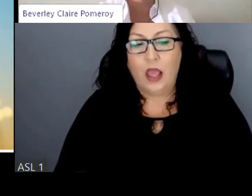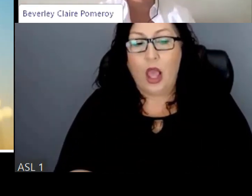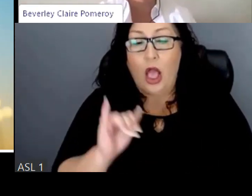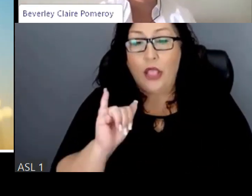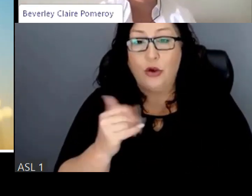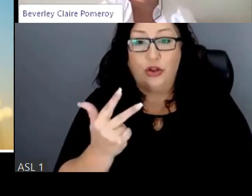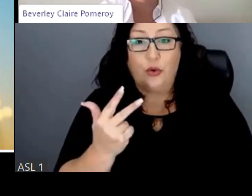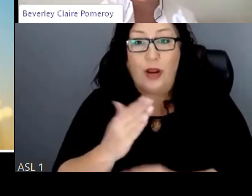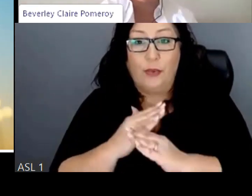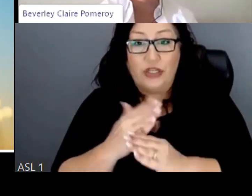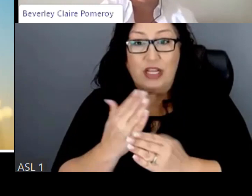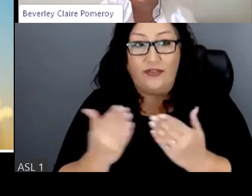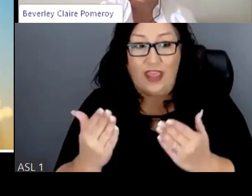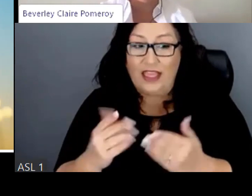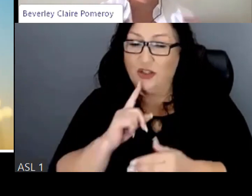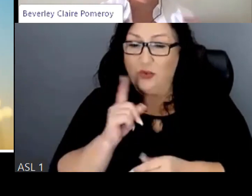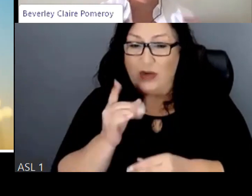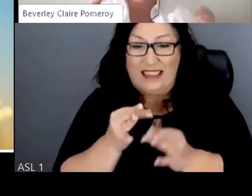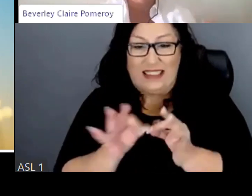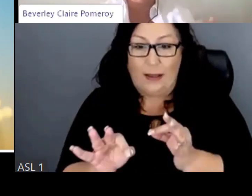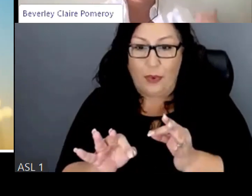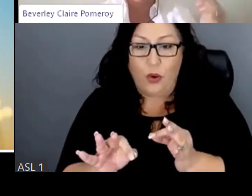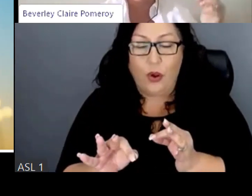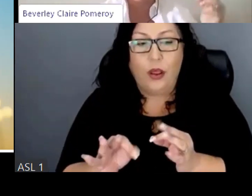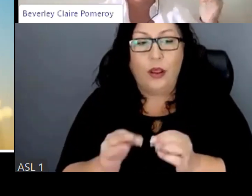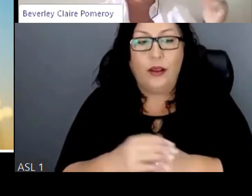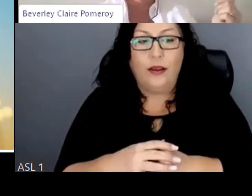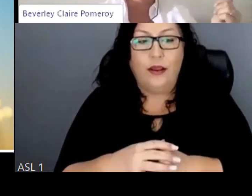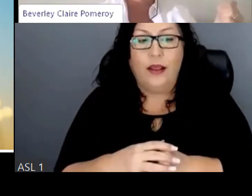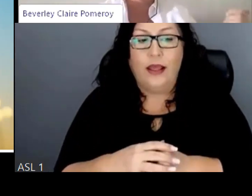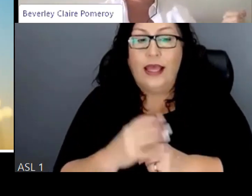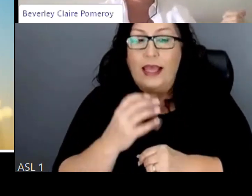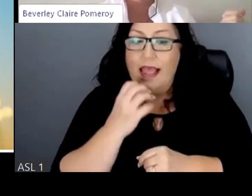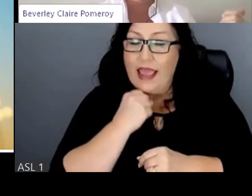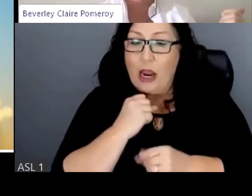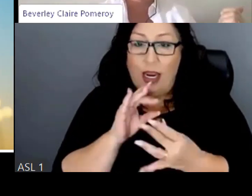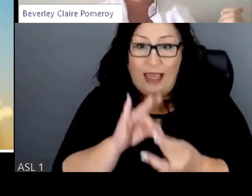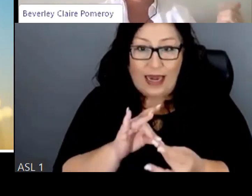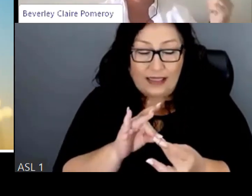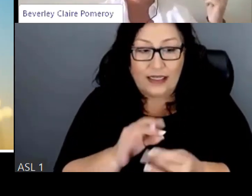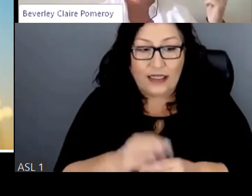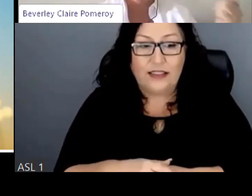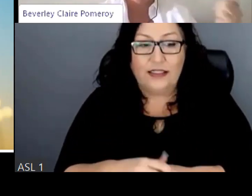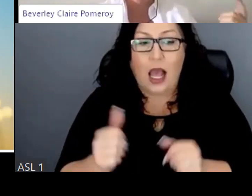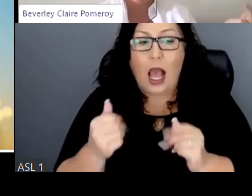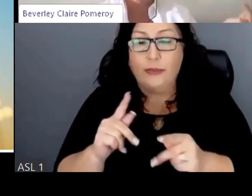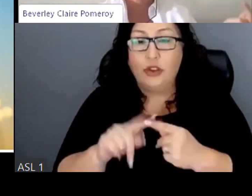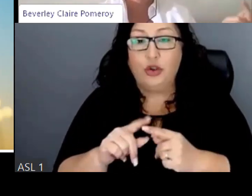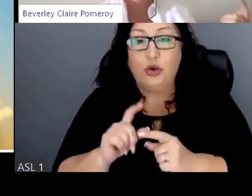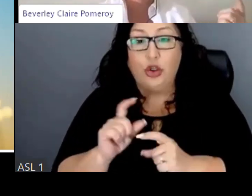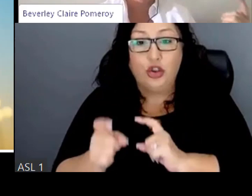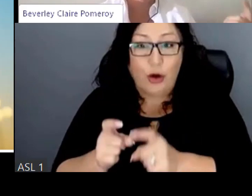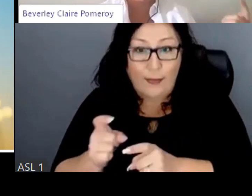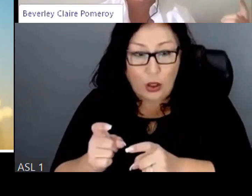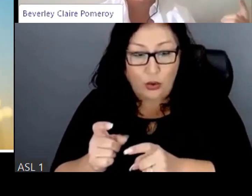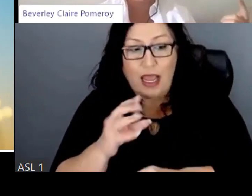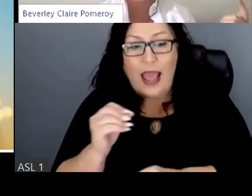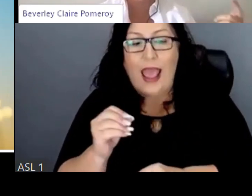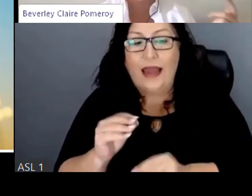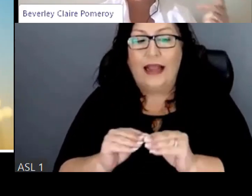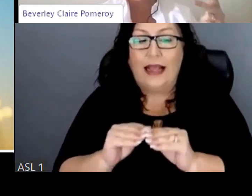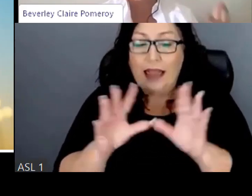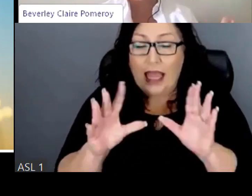3 protective factors is so simple: caring connectedness, opportunities to